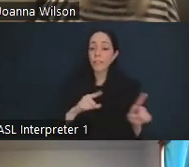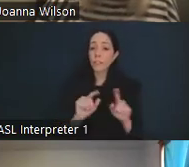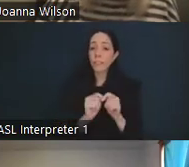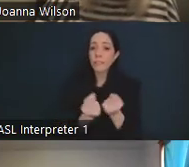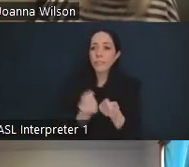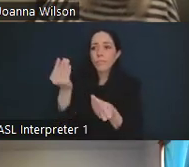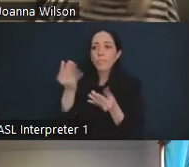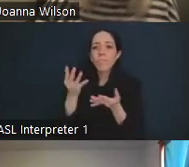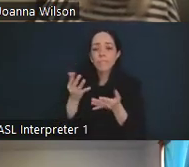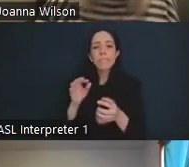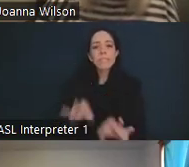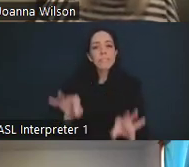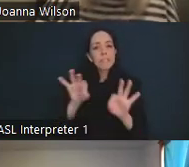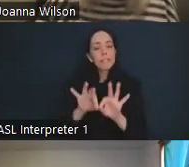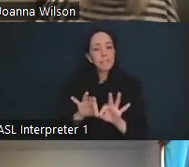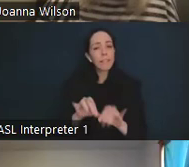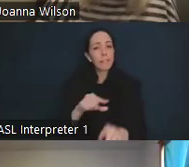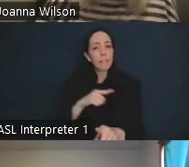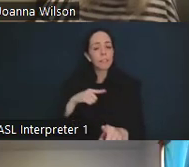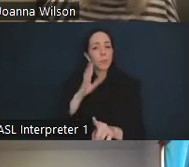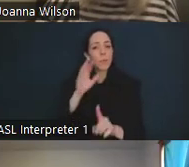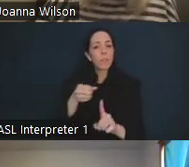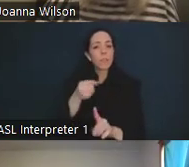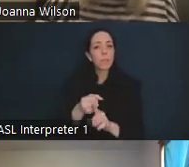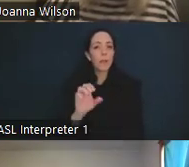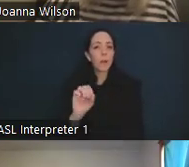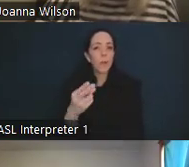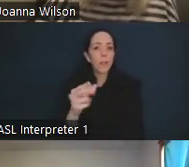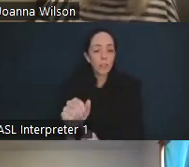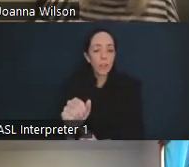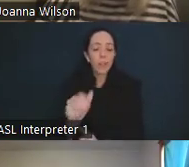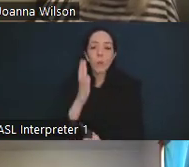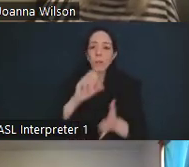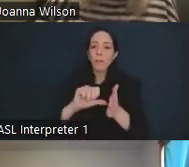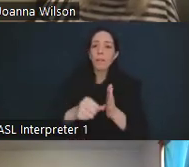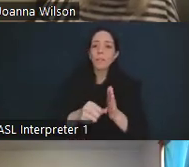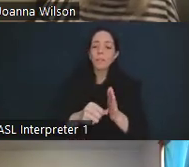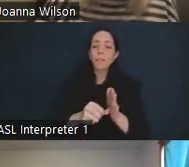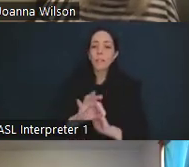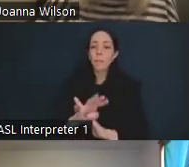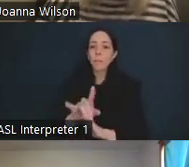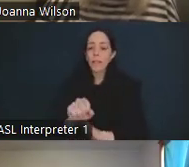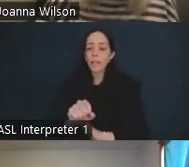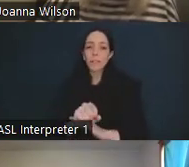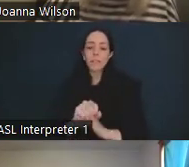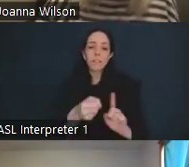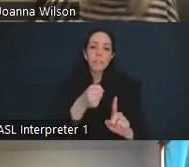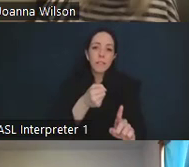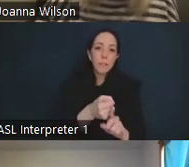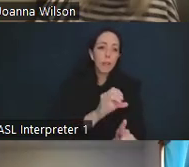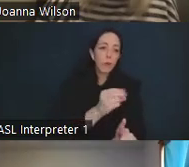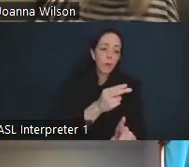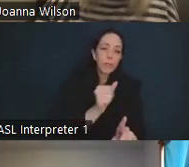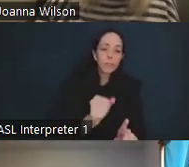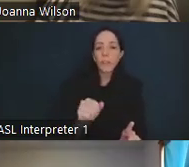significant legislation affecting OHA. They will highlight bills that affect Medicaid, OHP, HOP